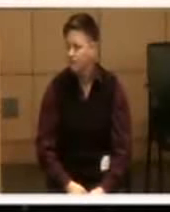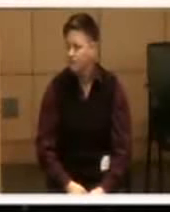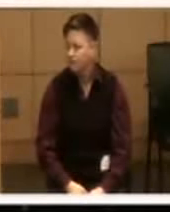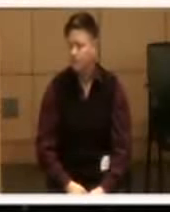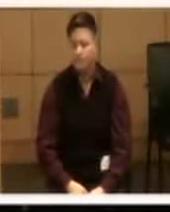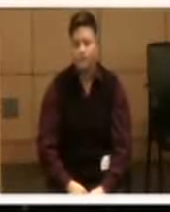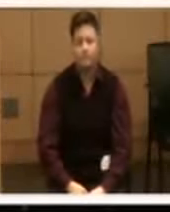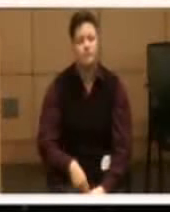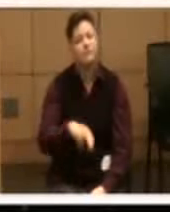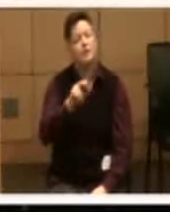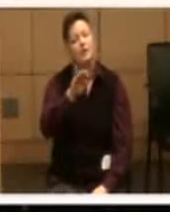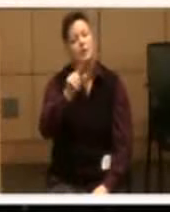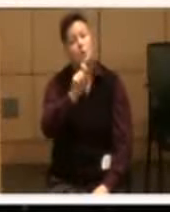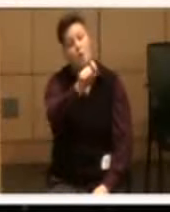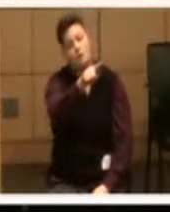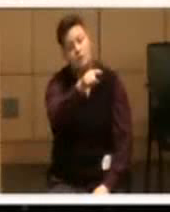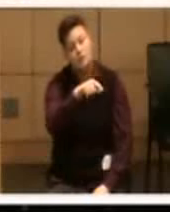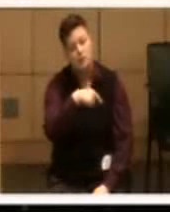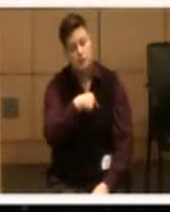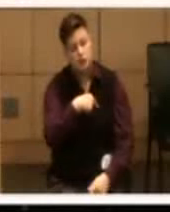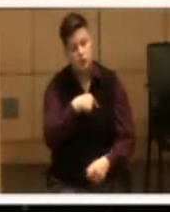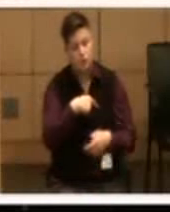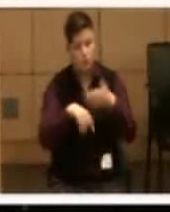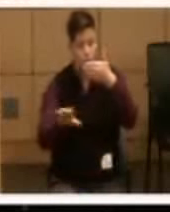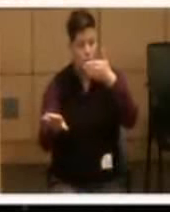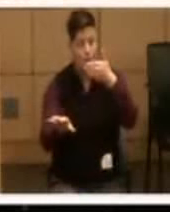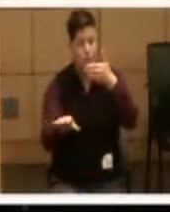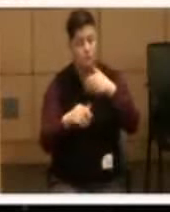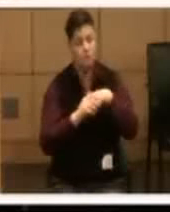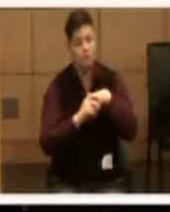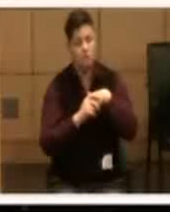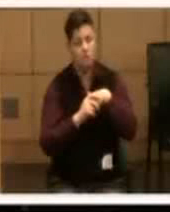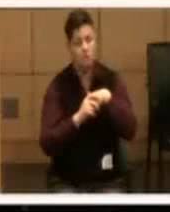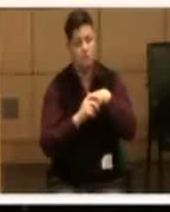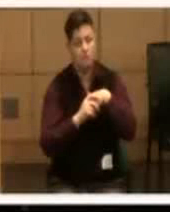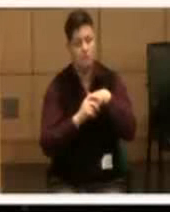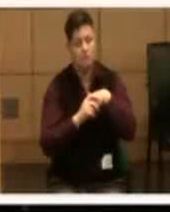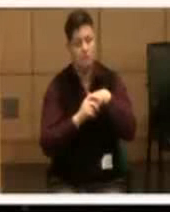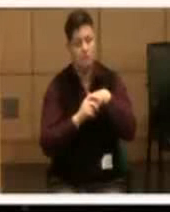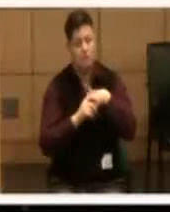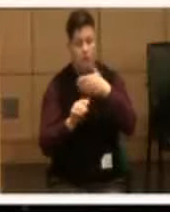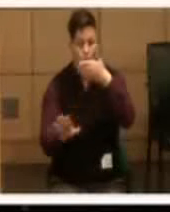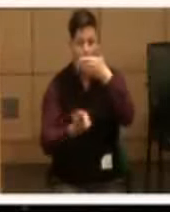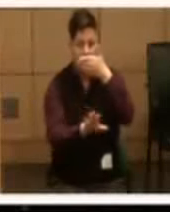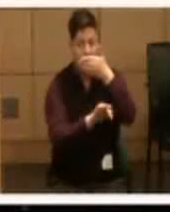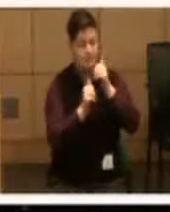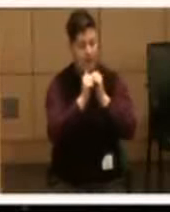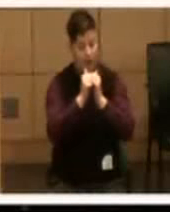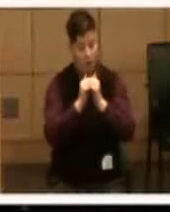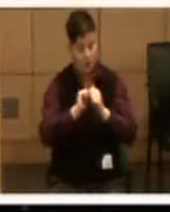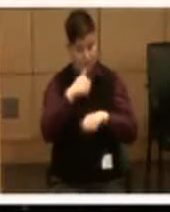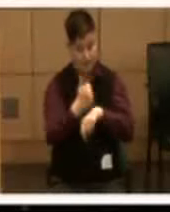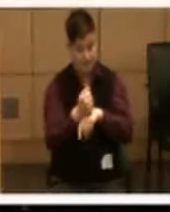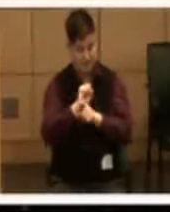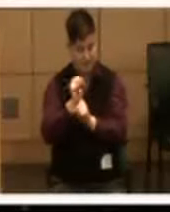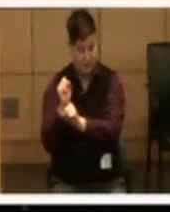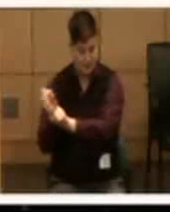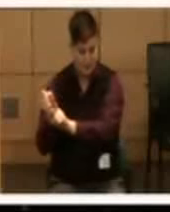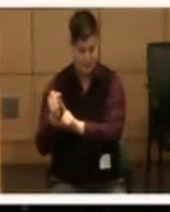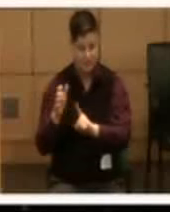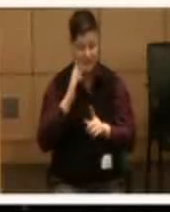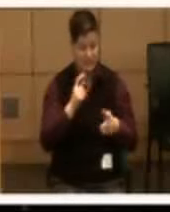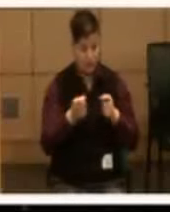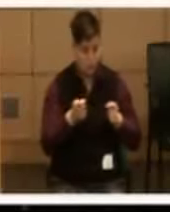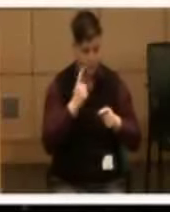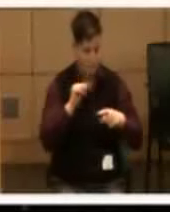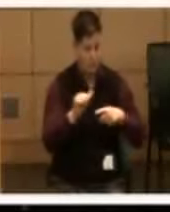Nicole, did you say you randomized the order in which the different conditions were presented? Yes. And so did you control for a practice